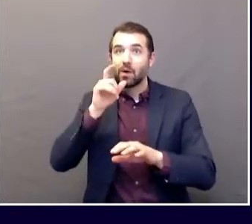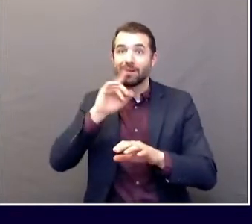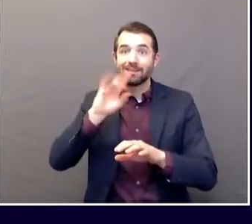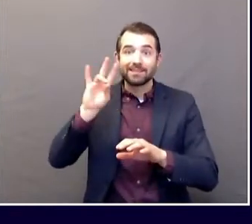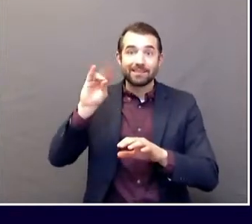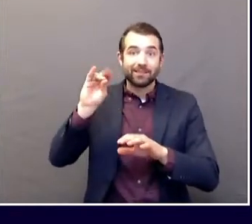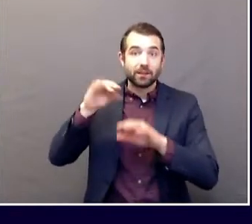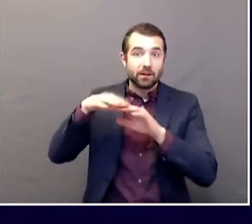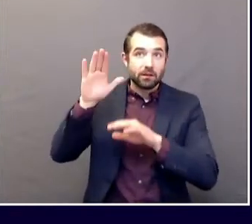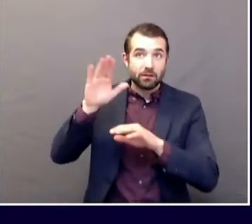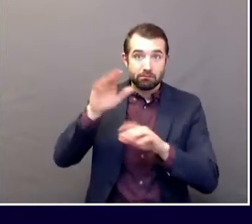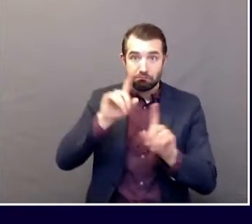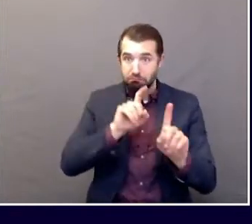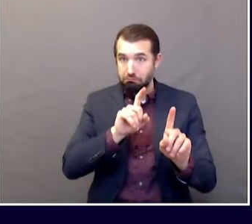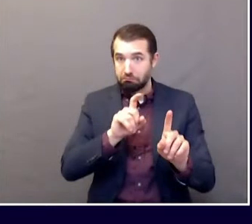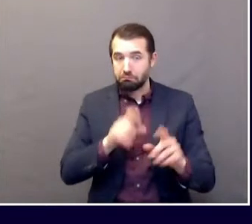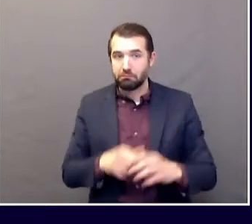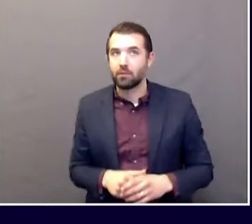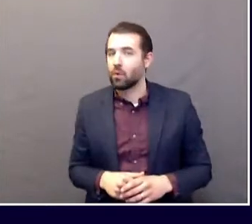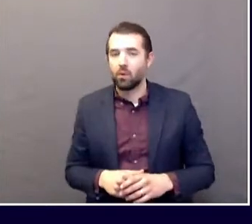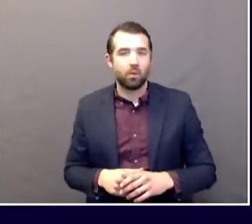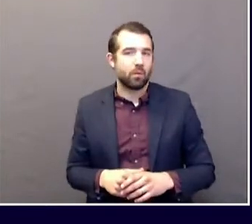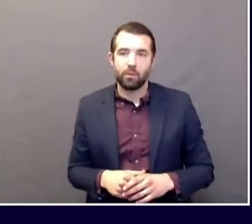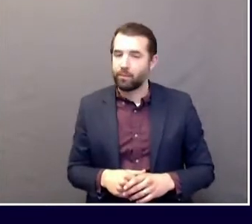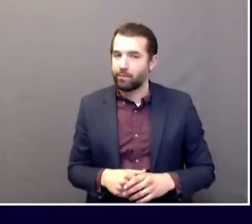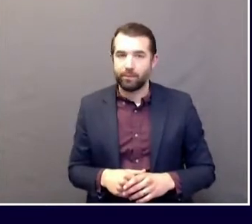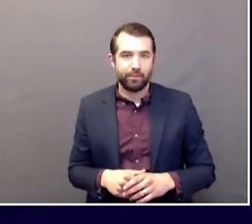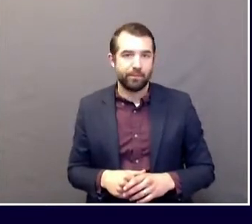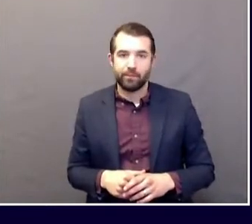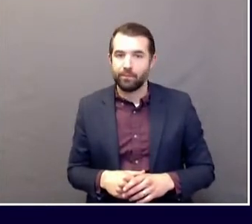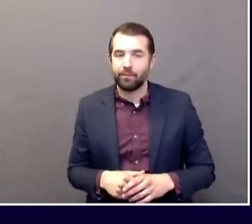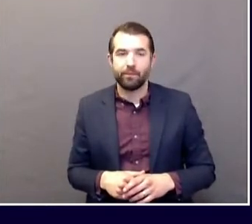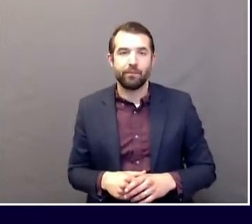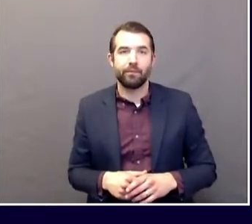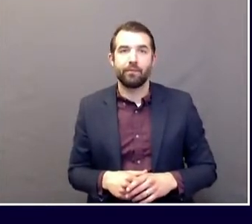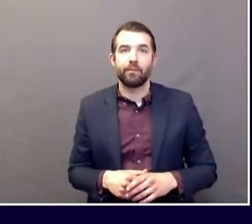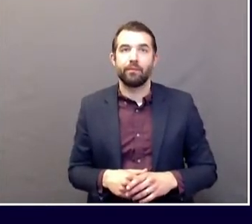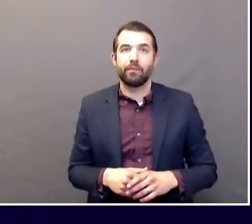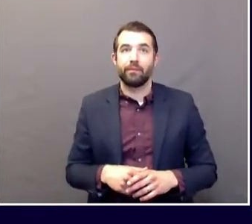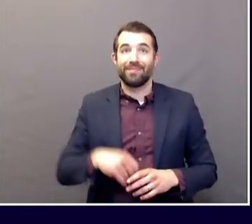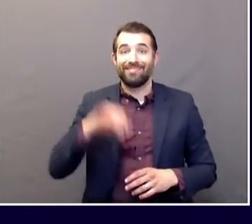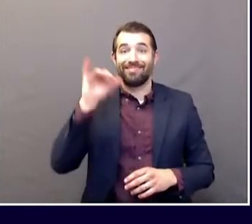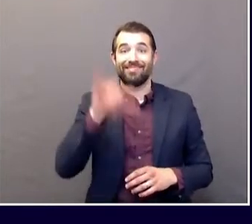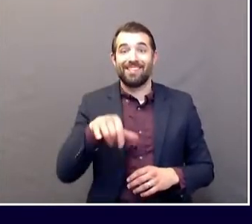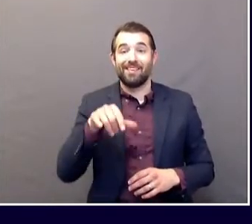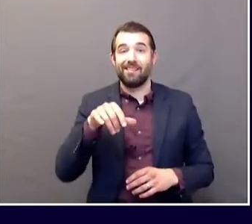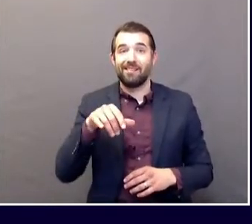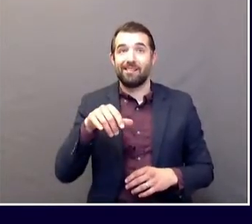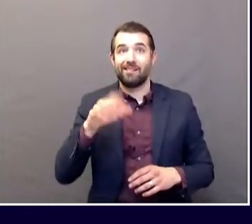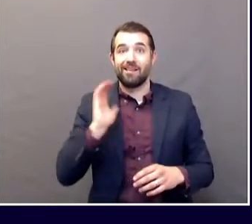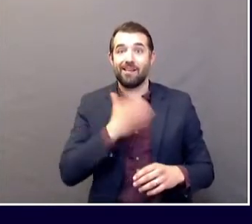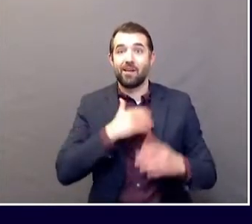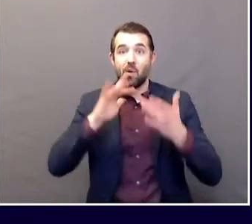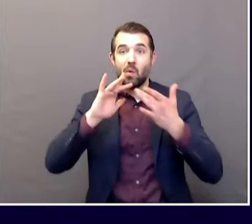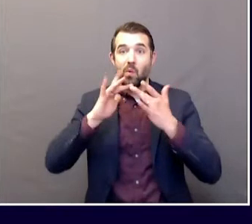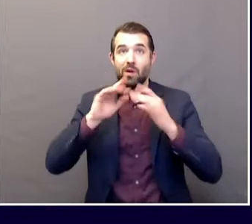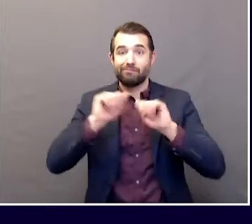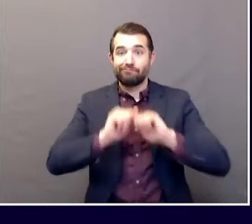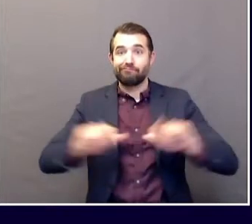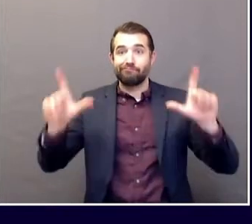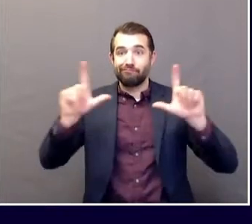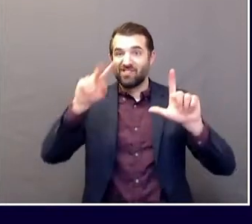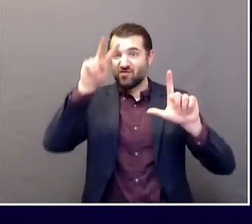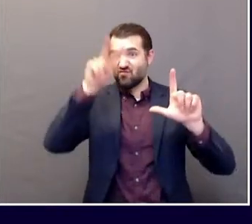Not necessarily. Okay. As the document, and it's available on our website, as the document notes, our